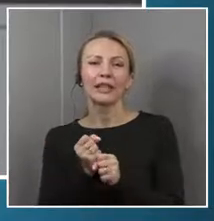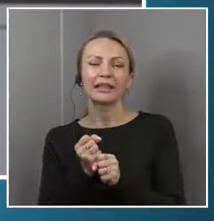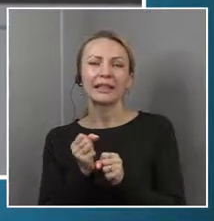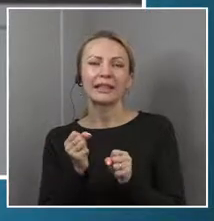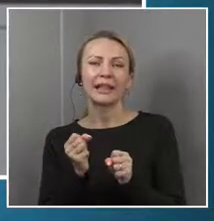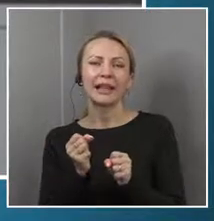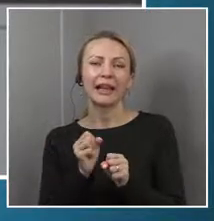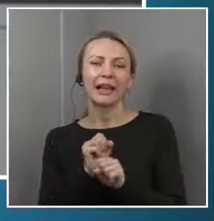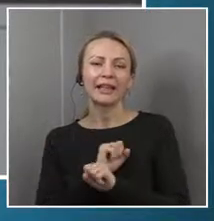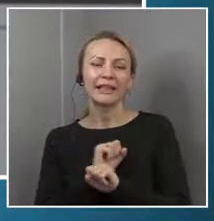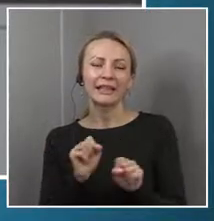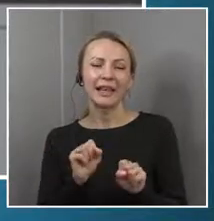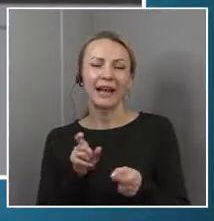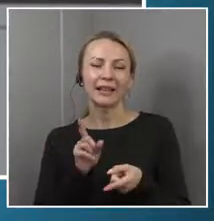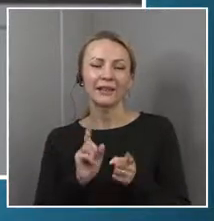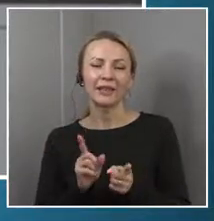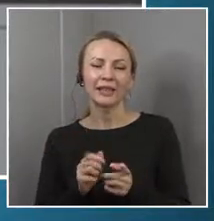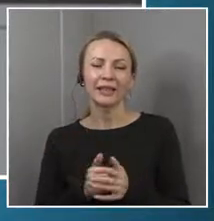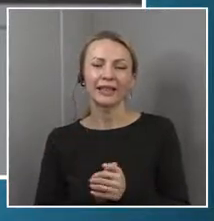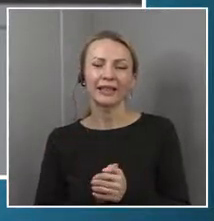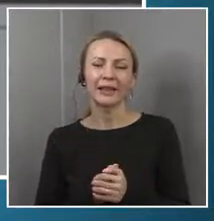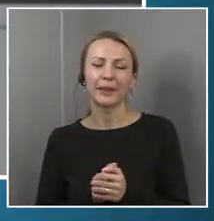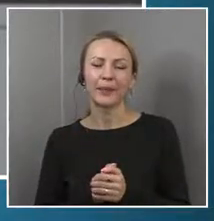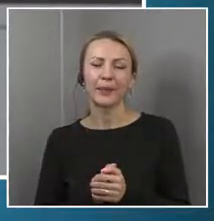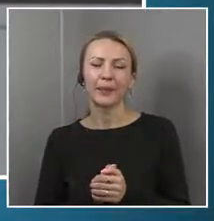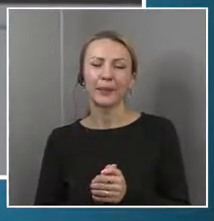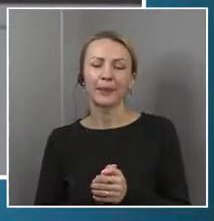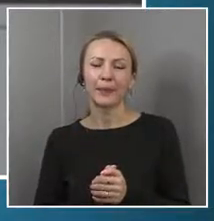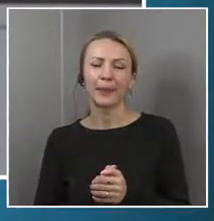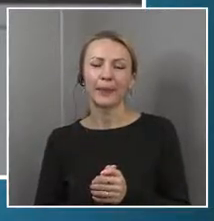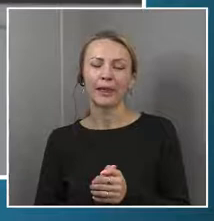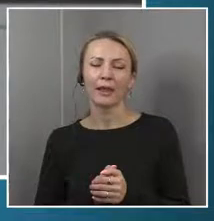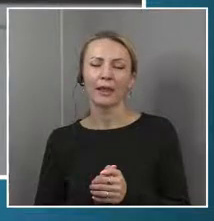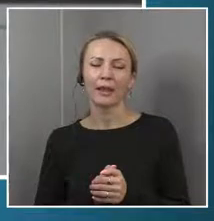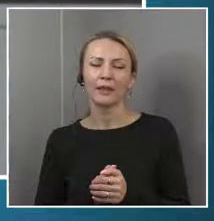But there's nothing to be done about it.